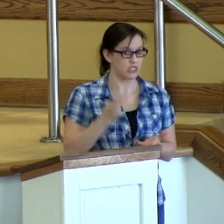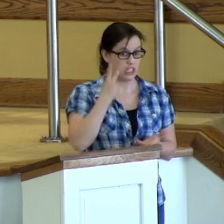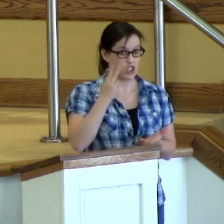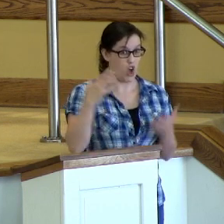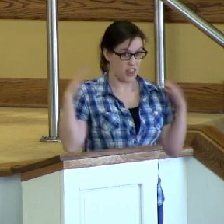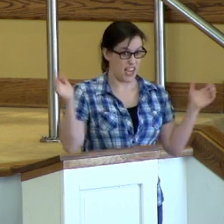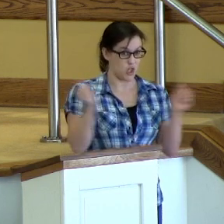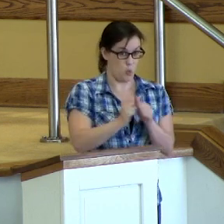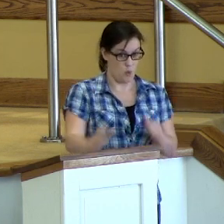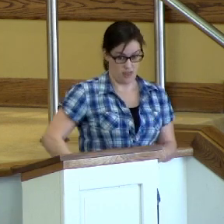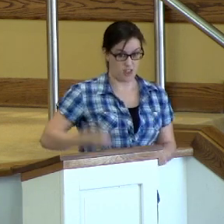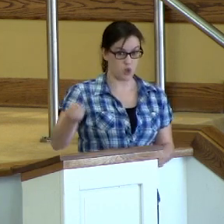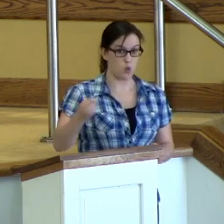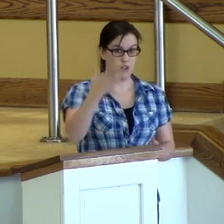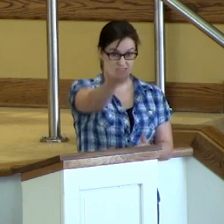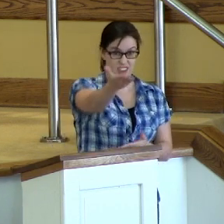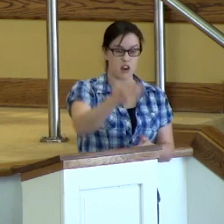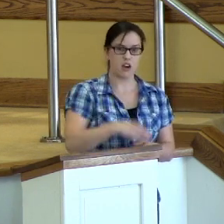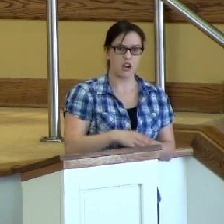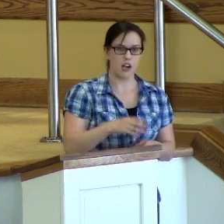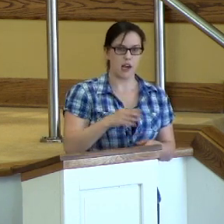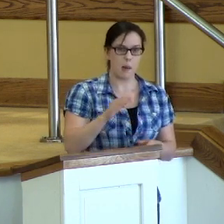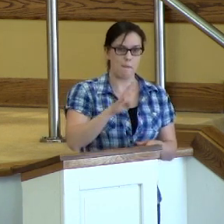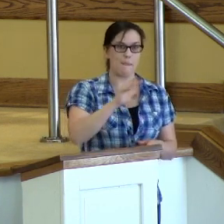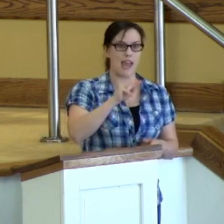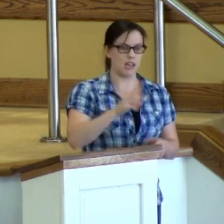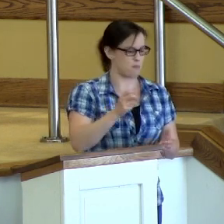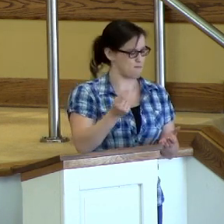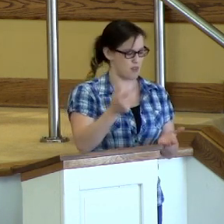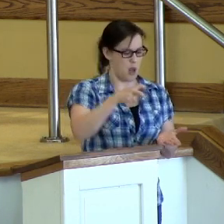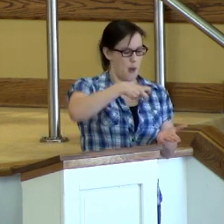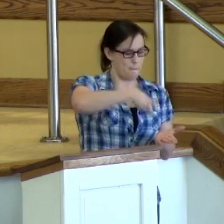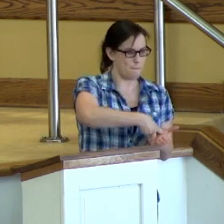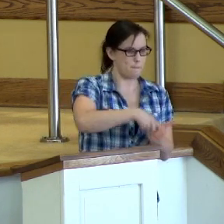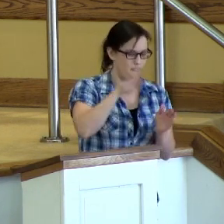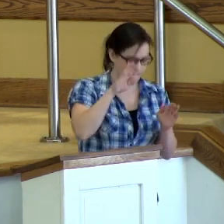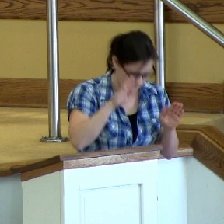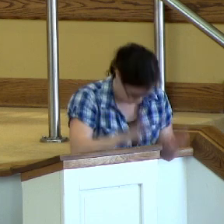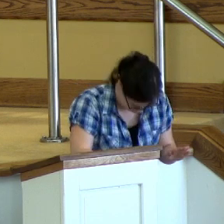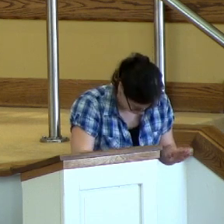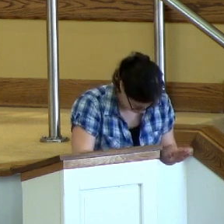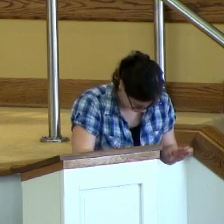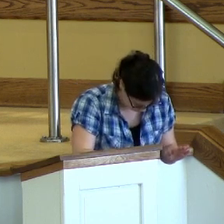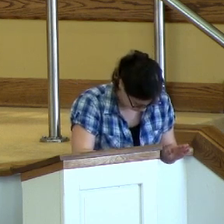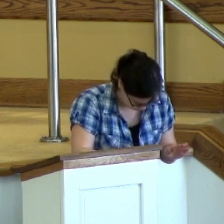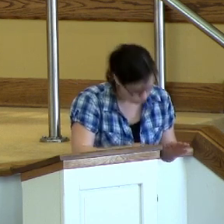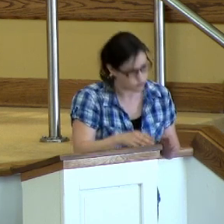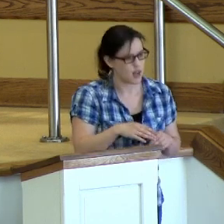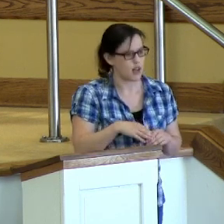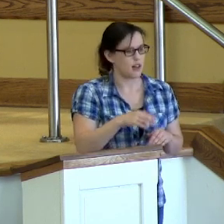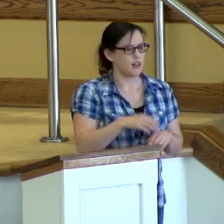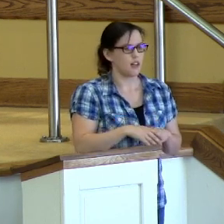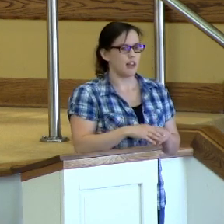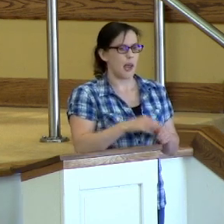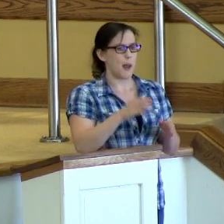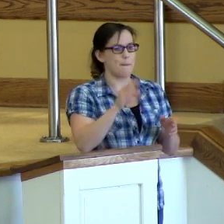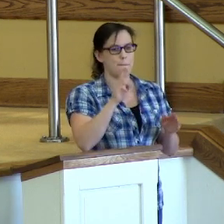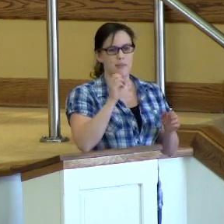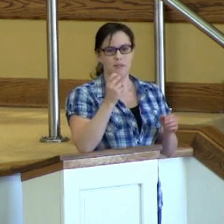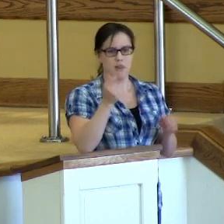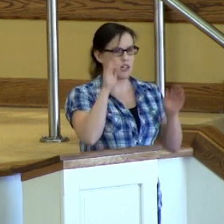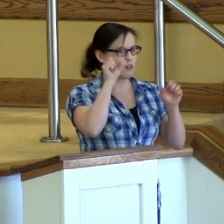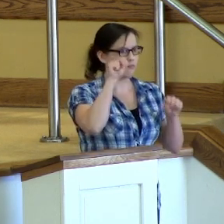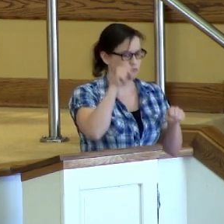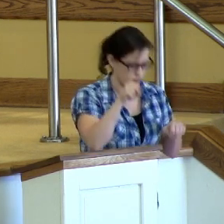in his hand, and he bowed down his head and fell flat on his face. I mean, once he started to bow down, he just